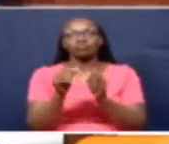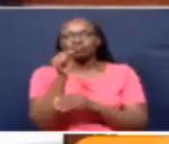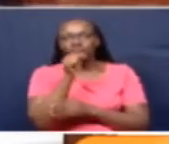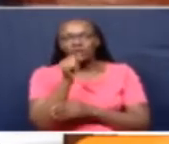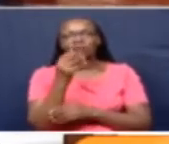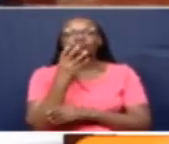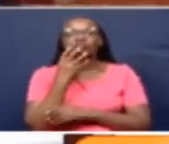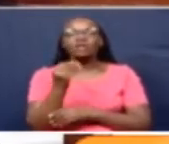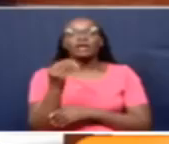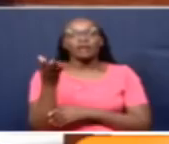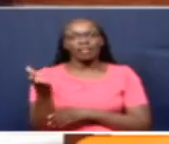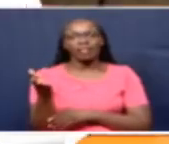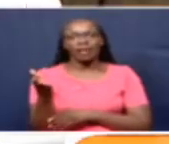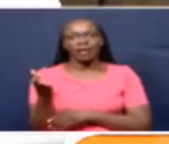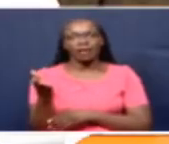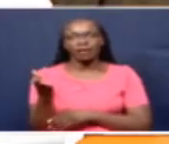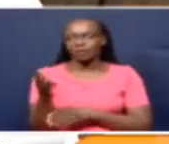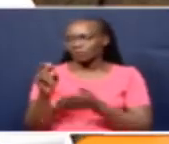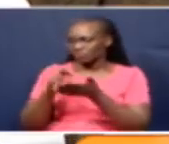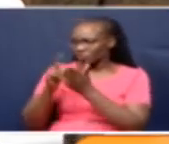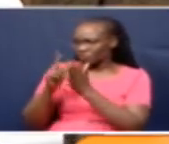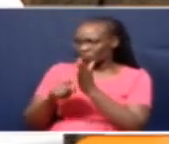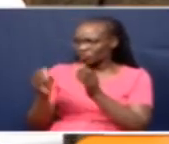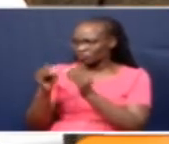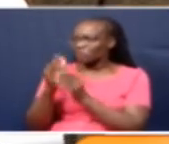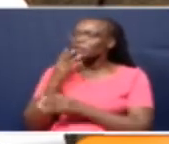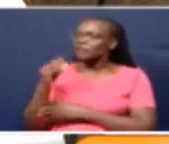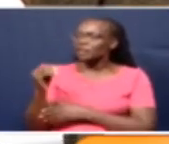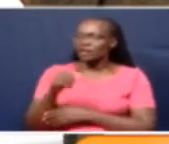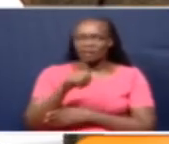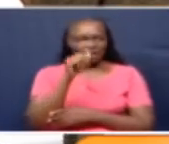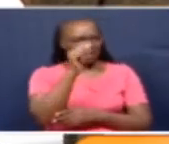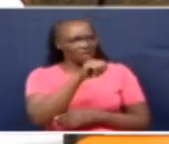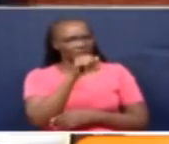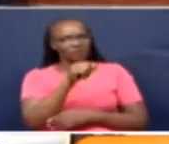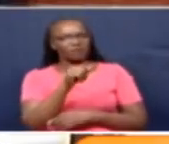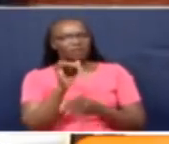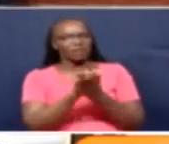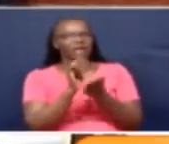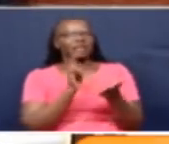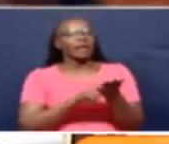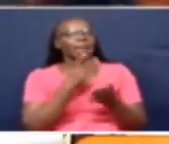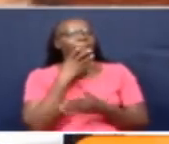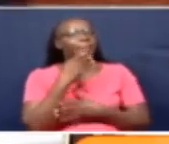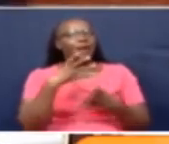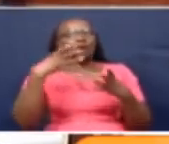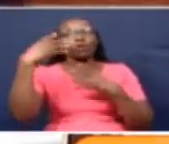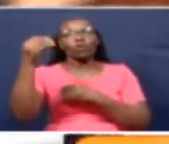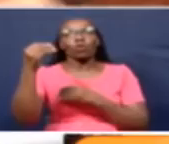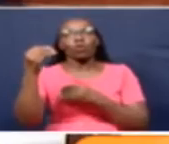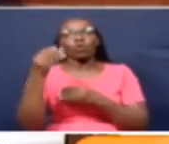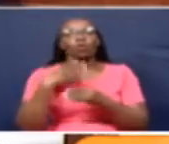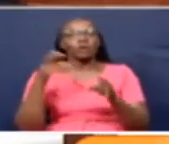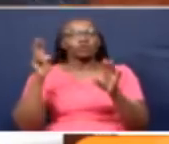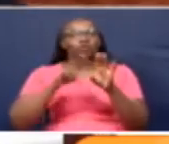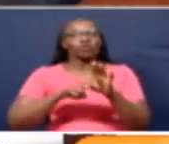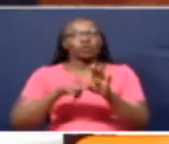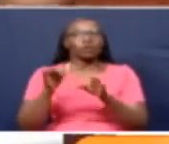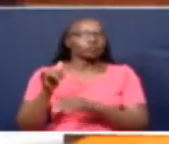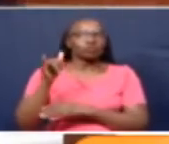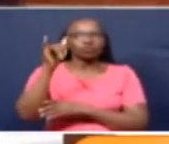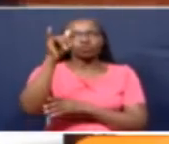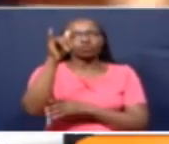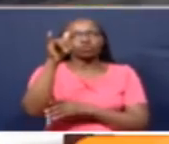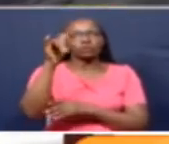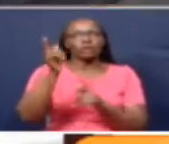him. What do you mean he met Jomo Kenyatta? Jomo Kenyatta was traveling, was going, getting a plane. Okay. And Sammy was told, you know, the old man